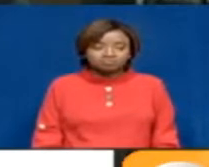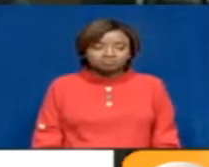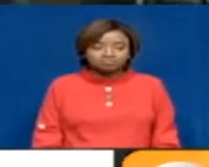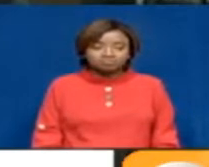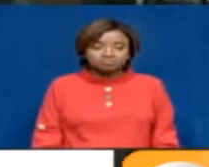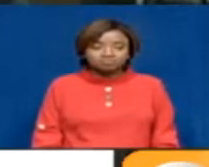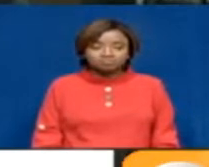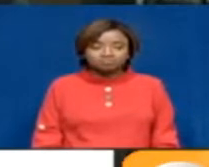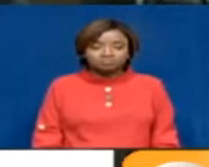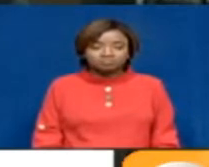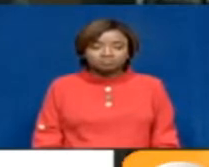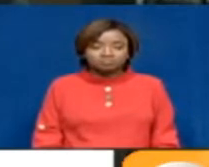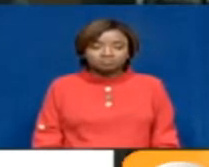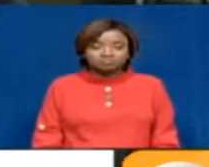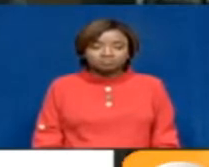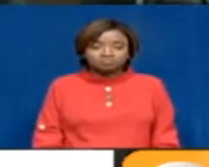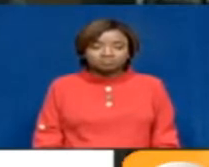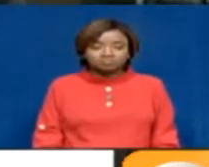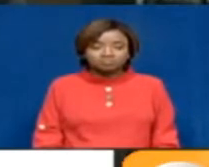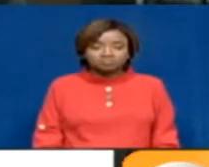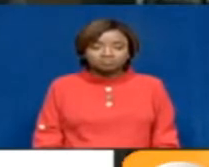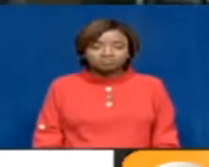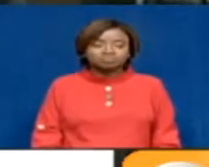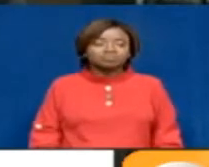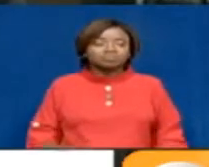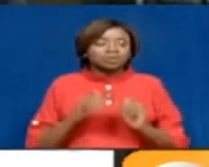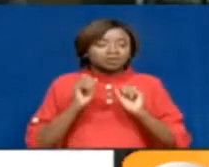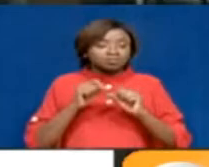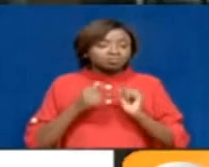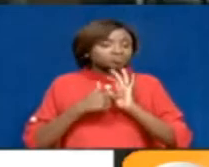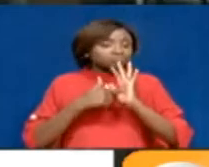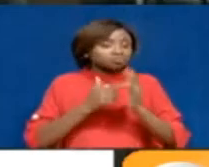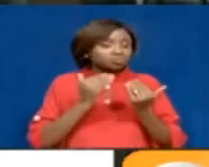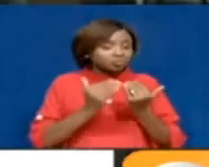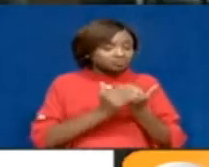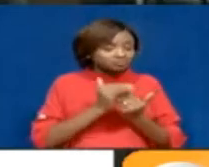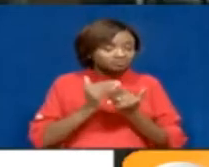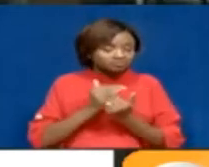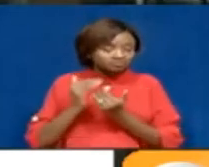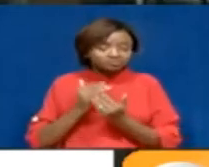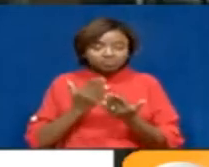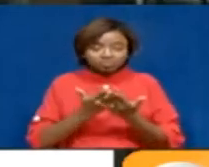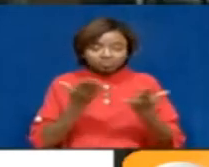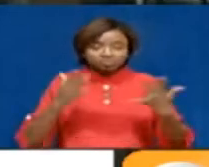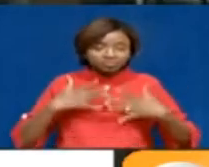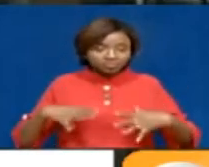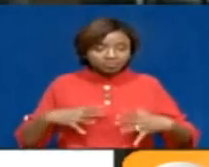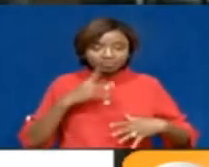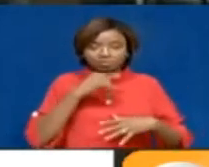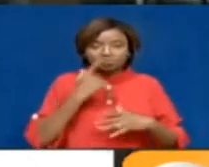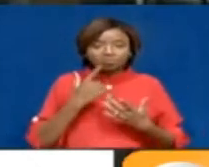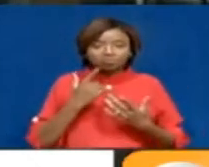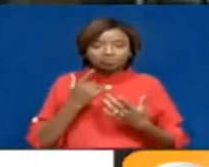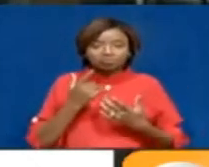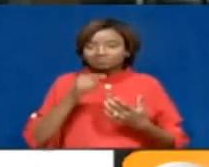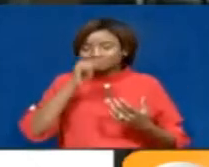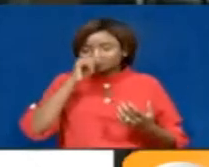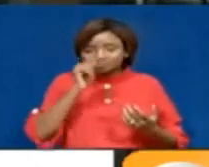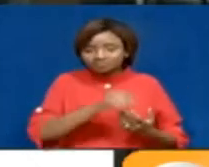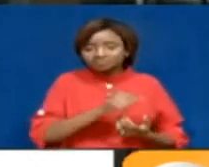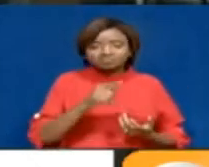actually extend a sign of mercy and care to people who come without any preparation. But